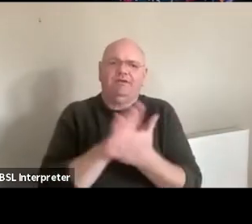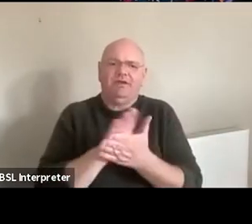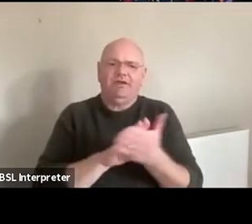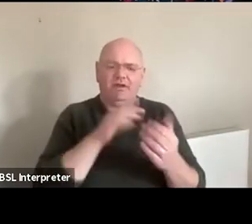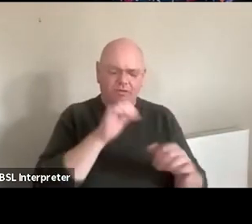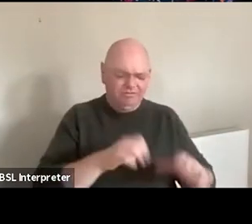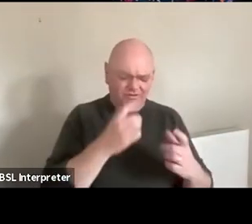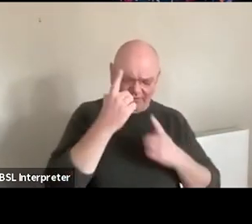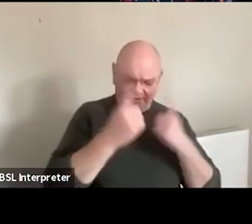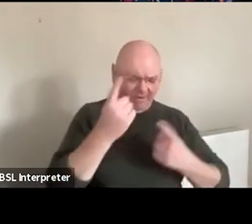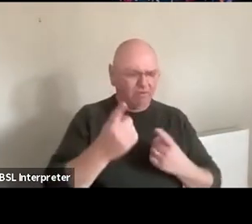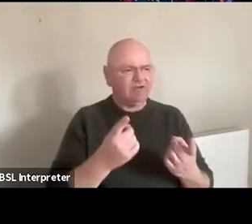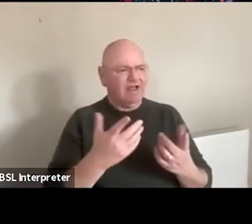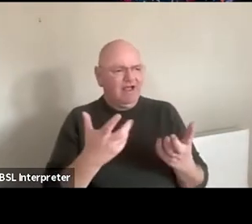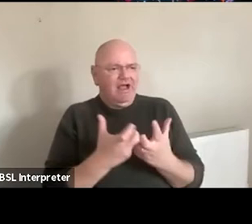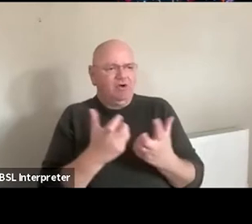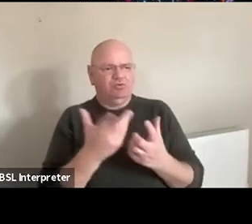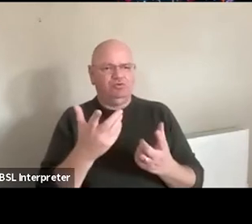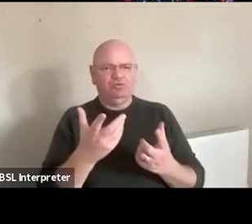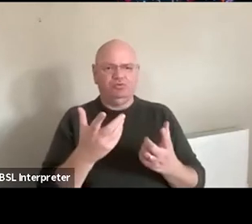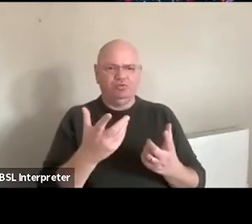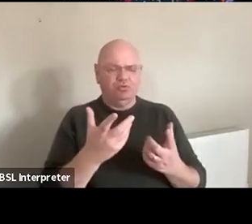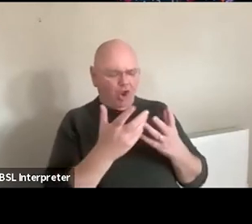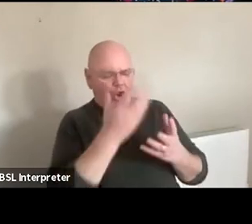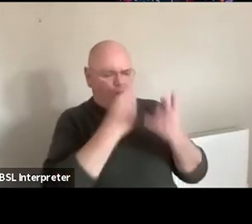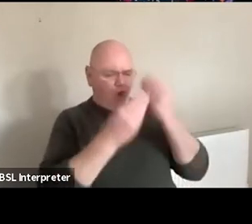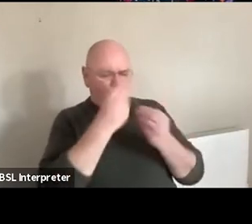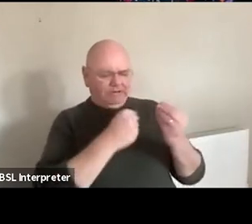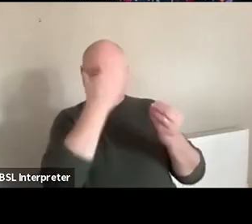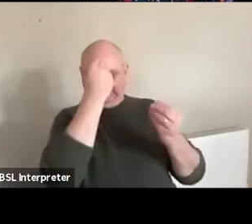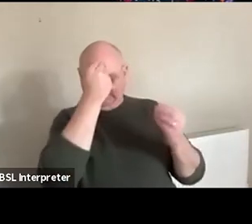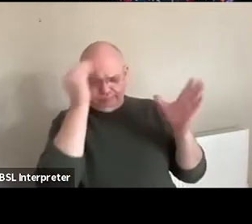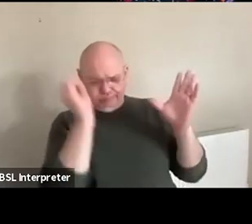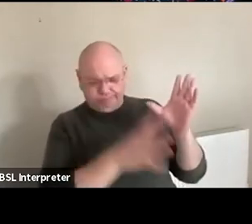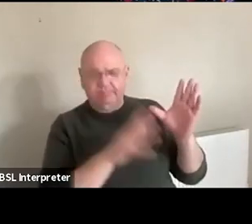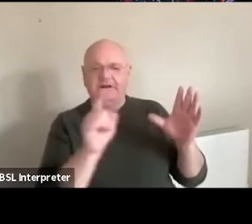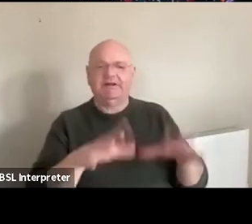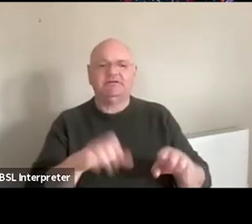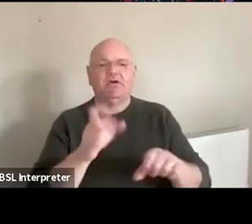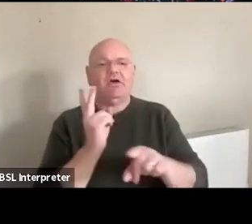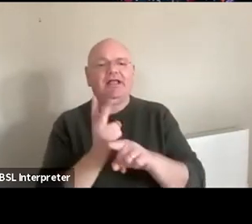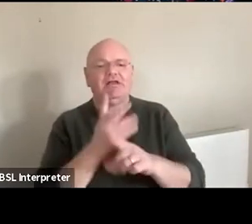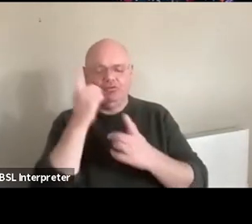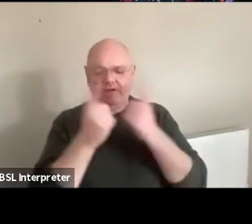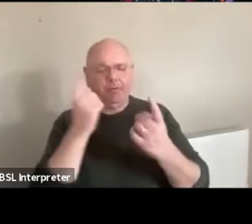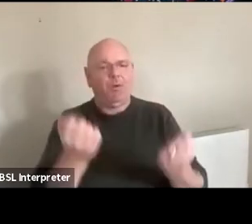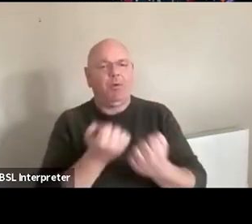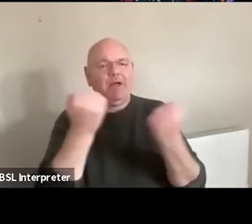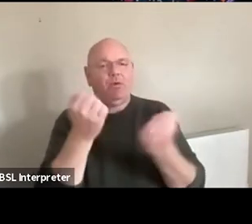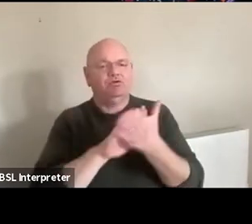about the sort of desocialization of power, or the de-radicalization of power from something that is owned by a populace into something that is held by just a